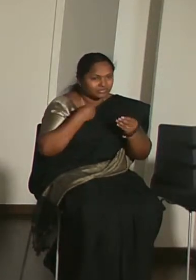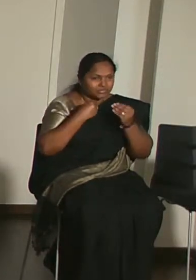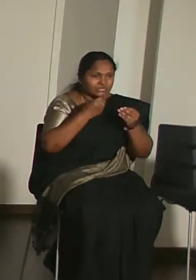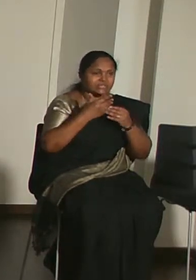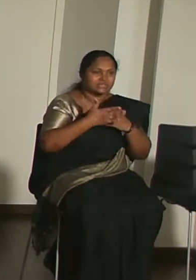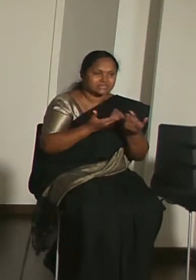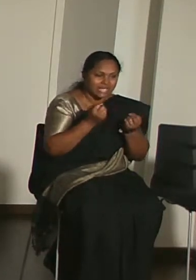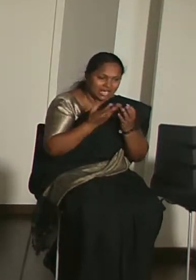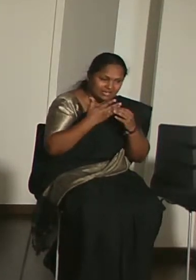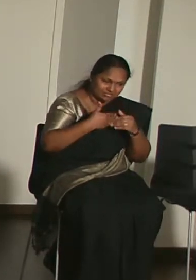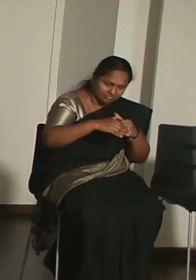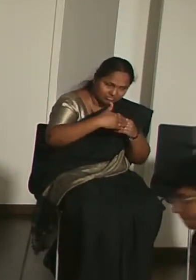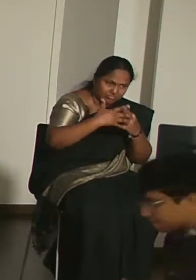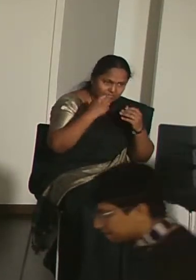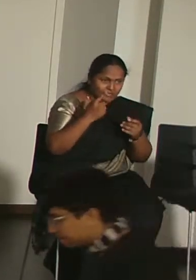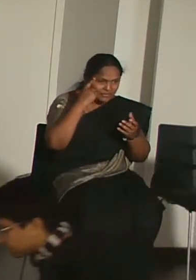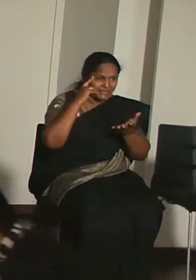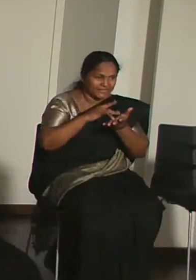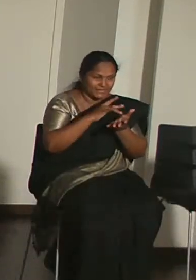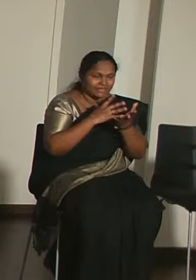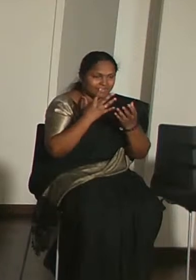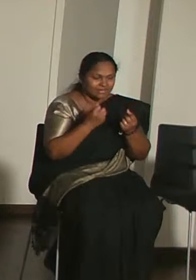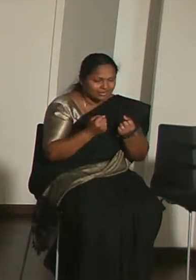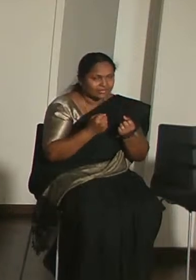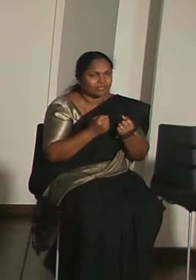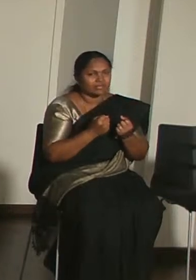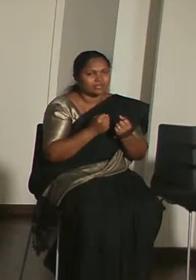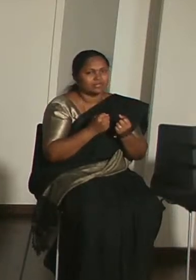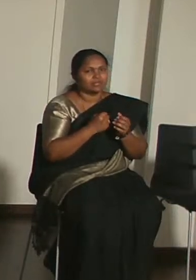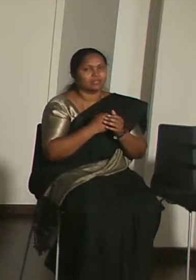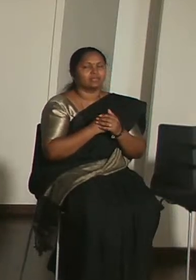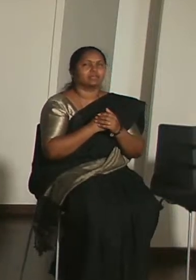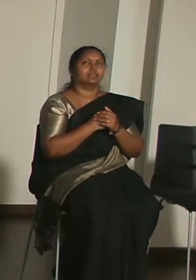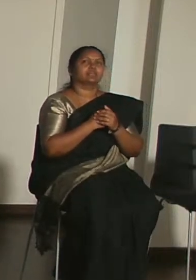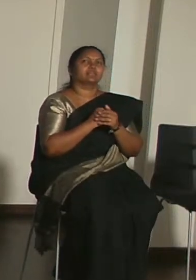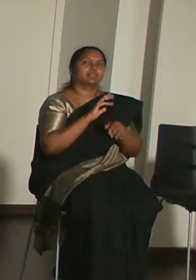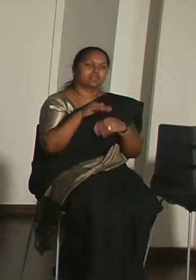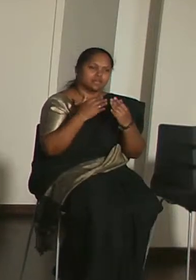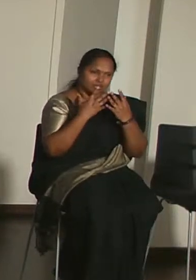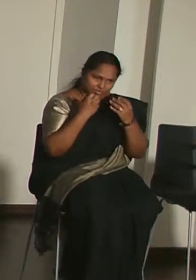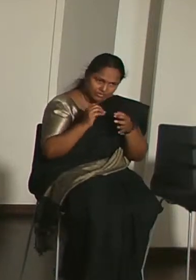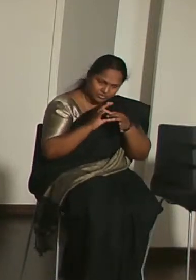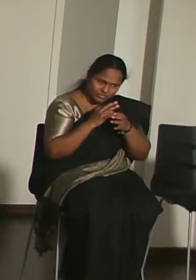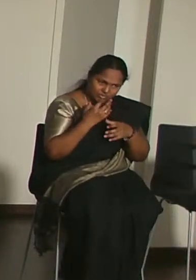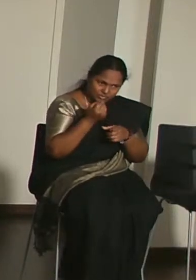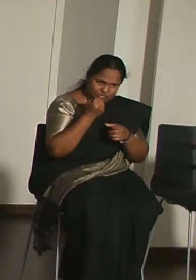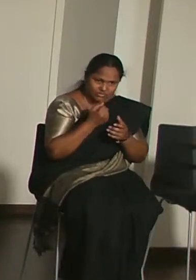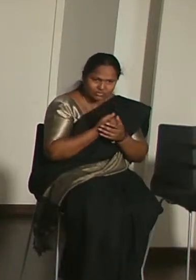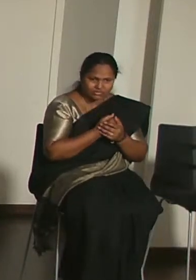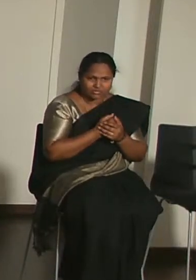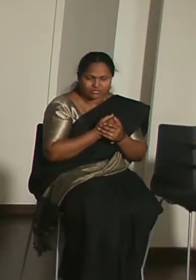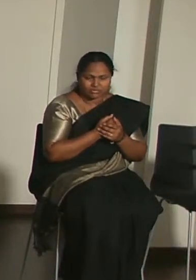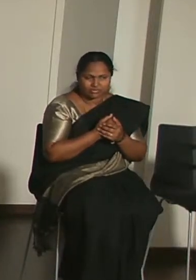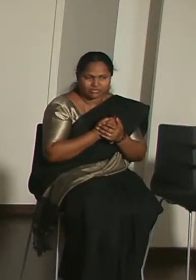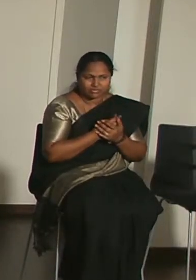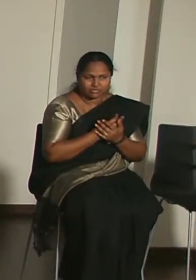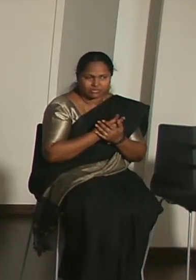towards in the structure of um, holding the solidarity.